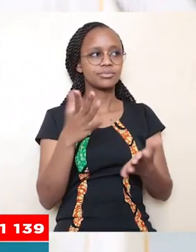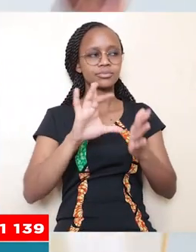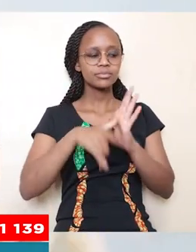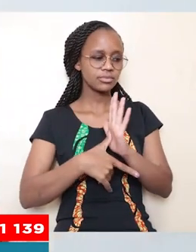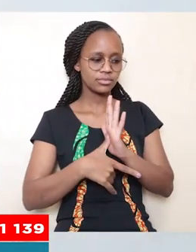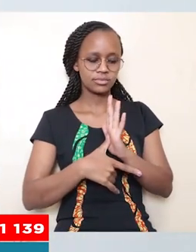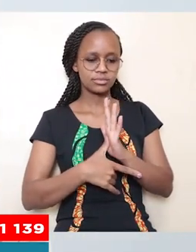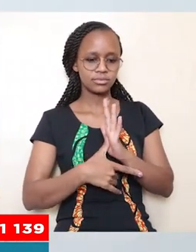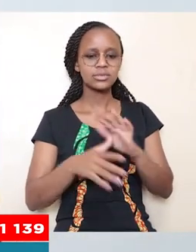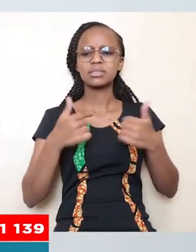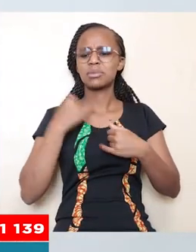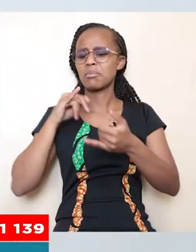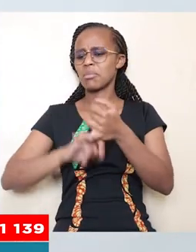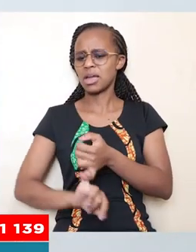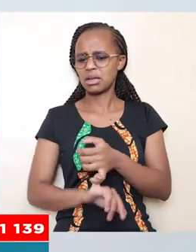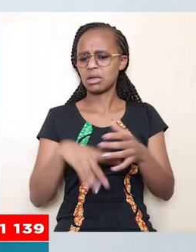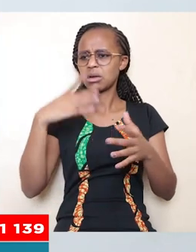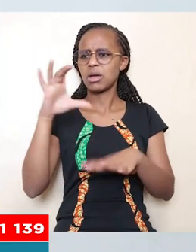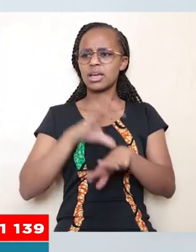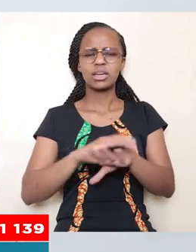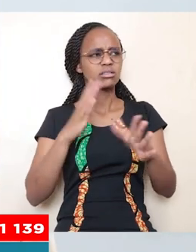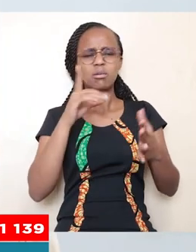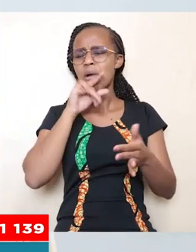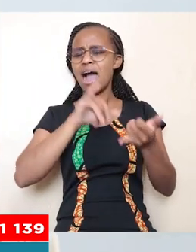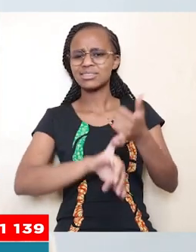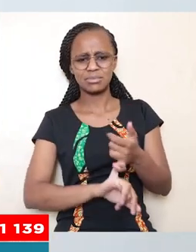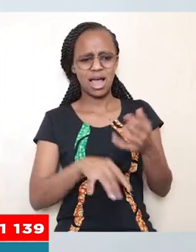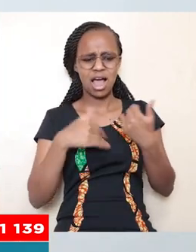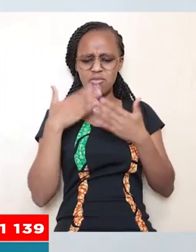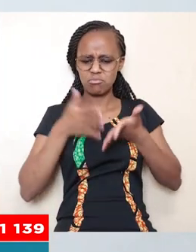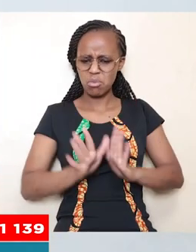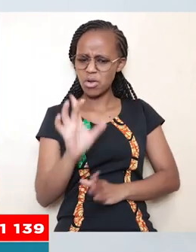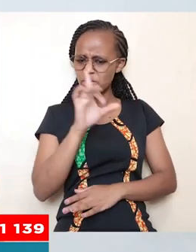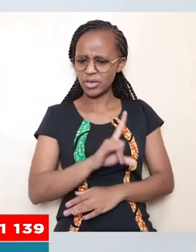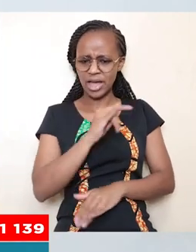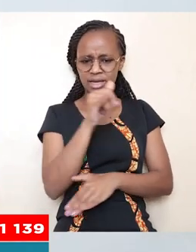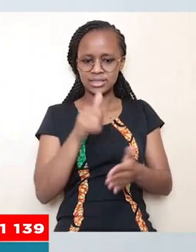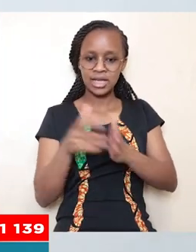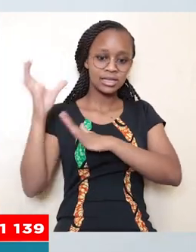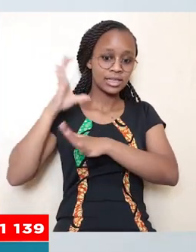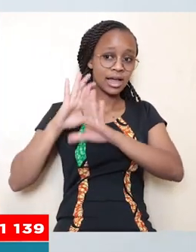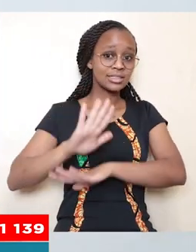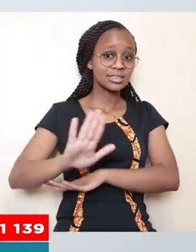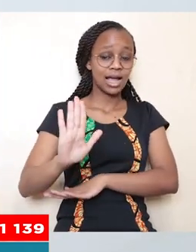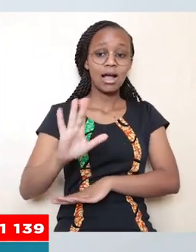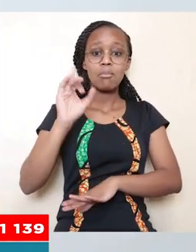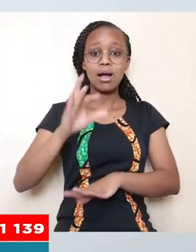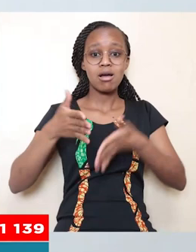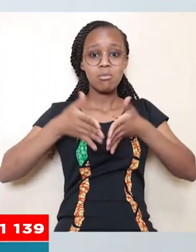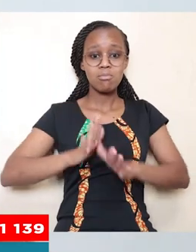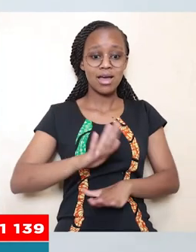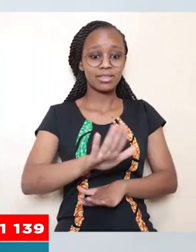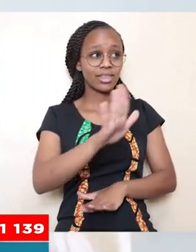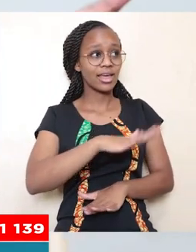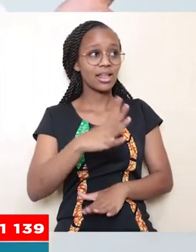reta, sijui kwenye niliolewa, nilienda nikapata bwanagu, akona mtoto kule. Because it is their culture. Lazima azaye